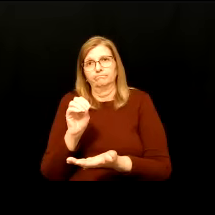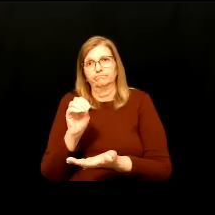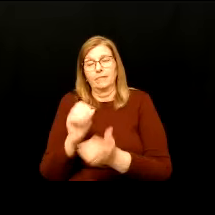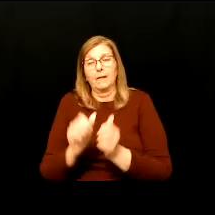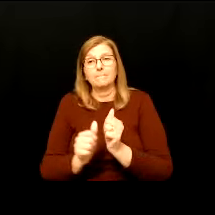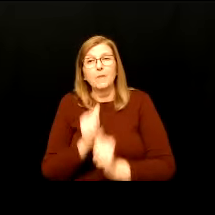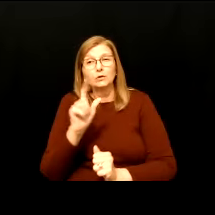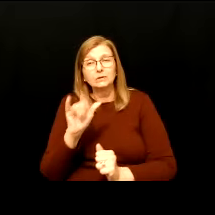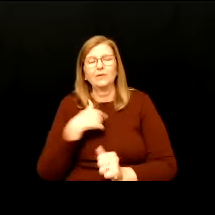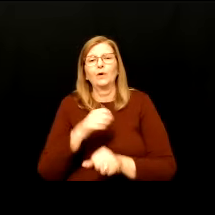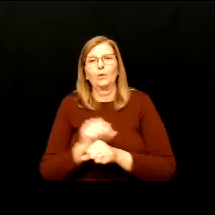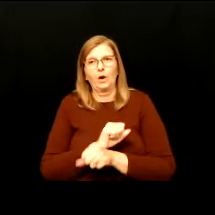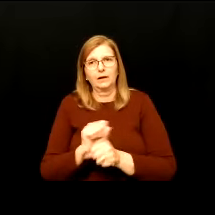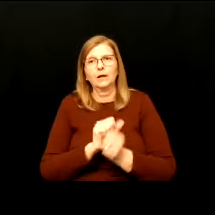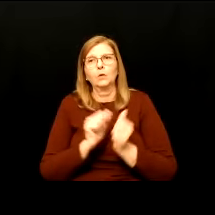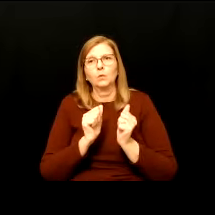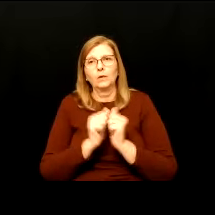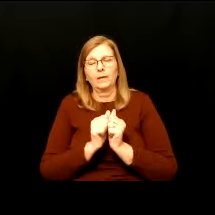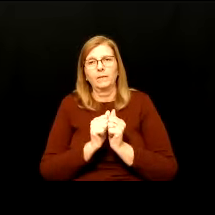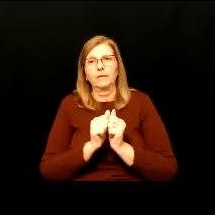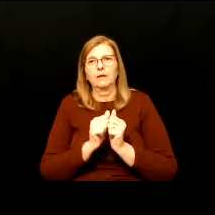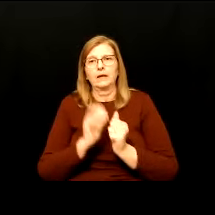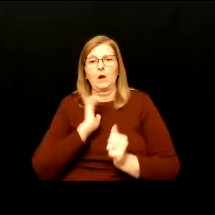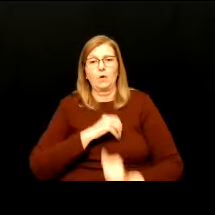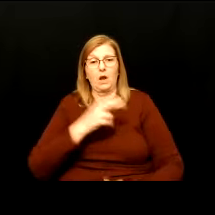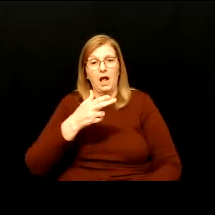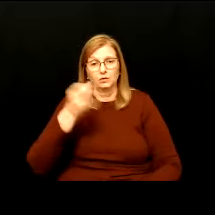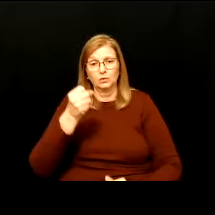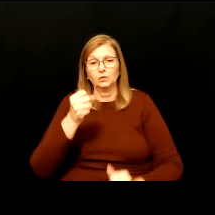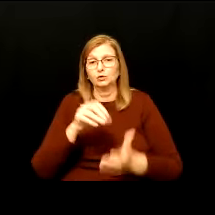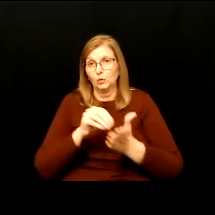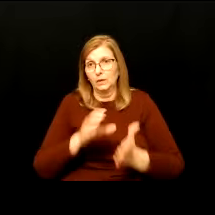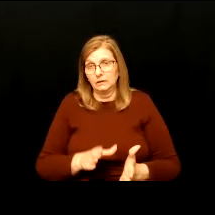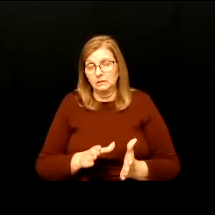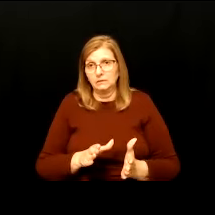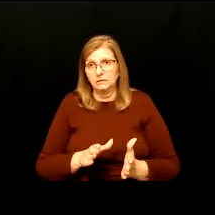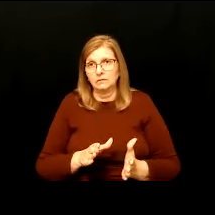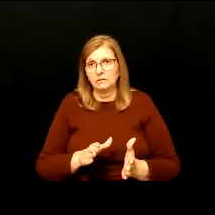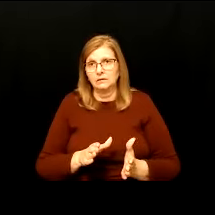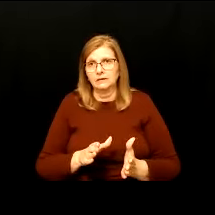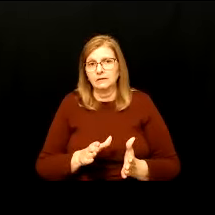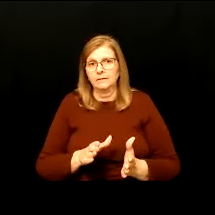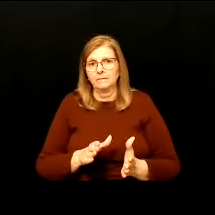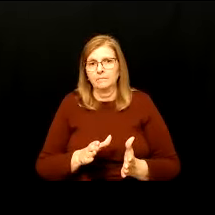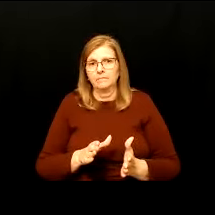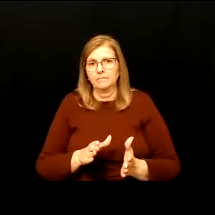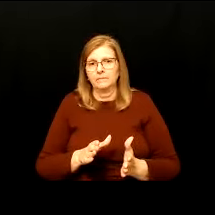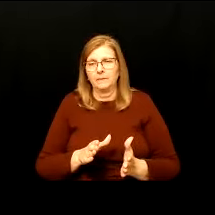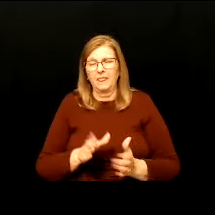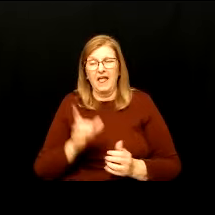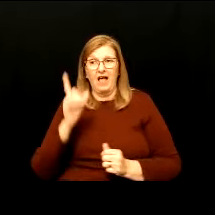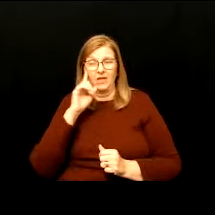mostly we're working with our high school students. I think as